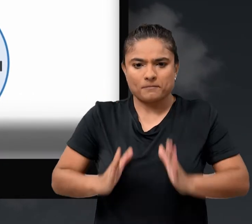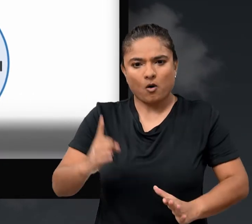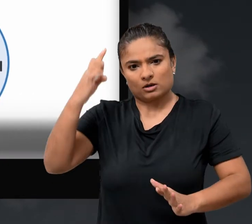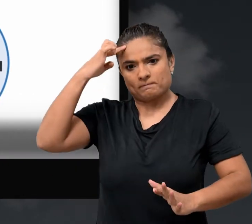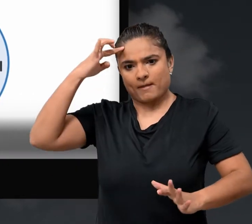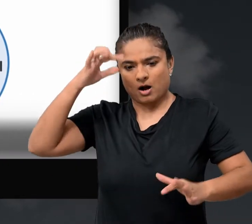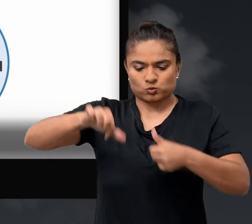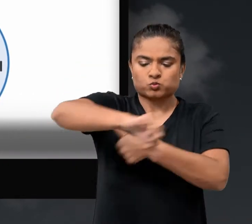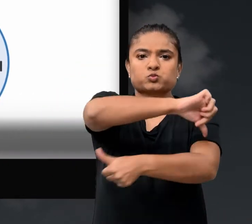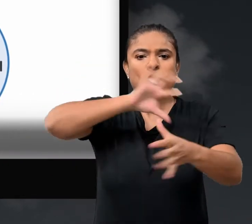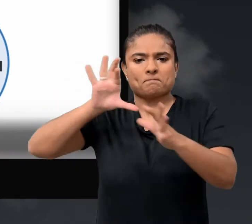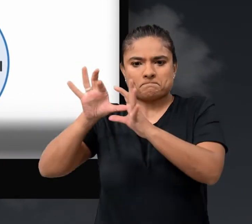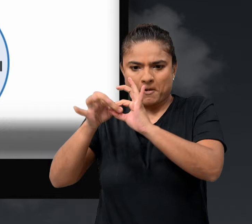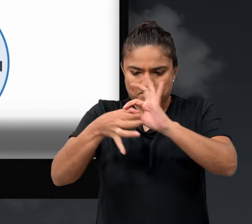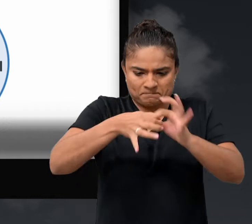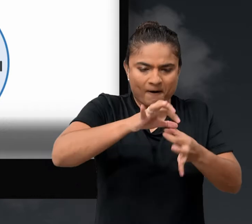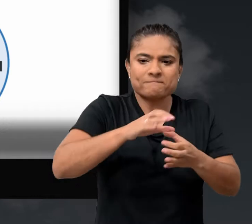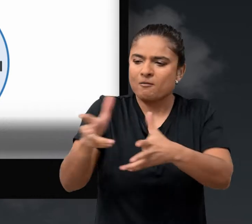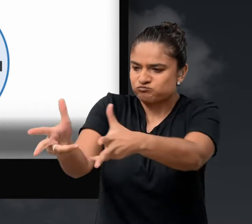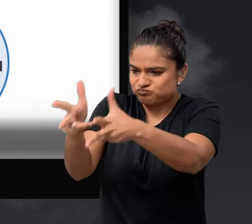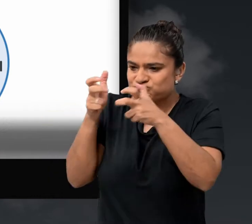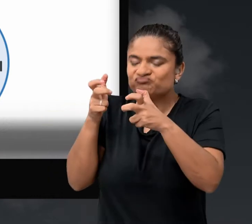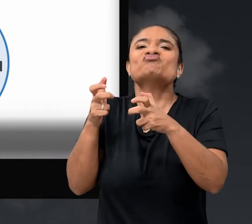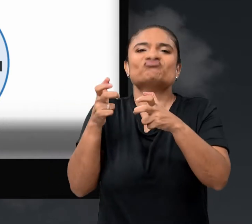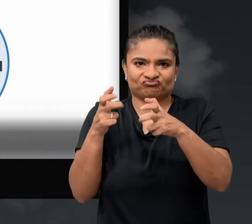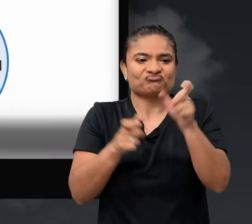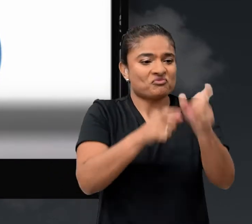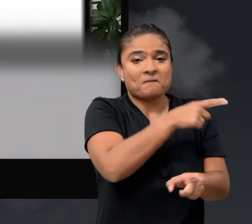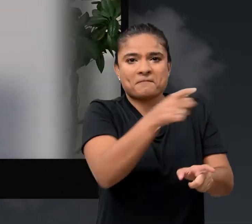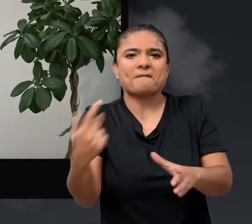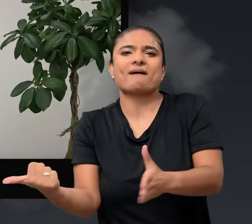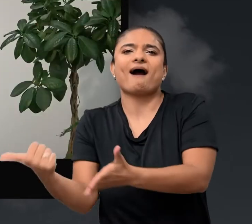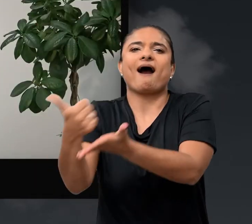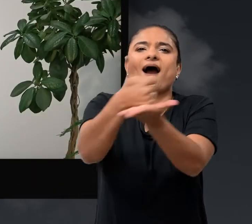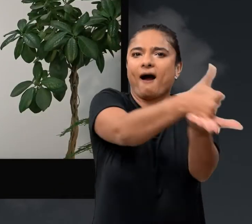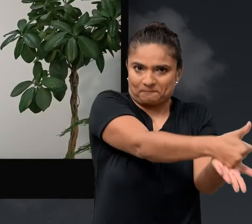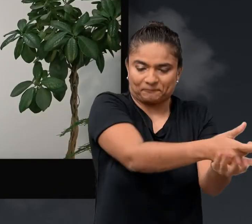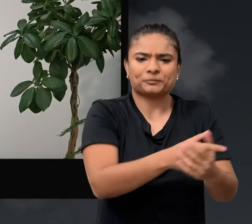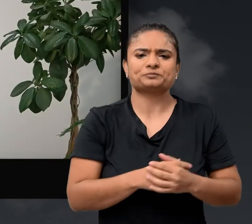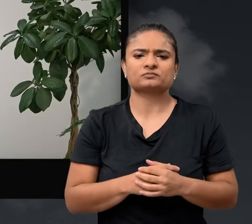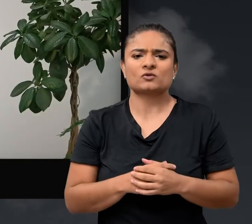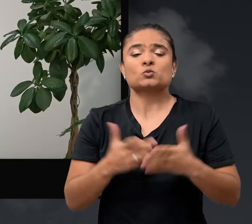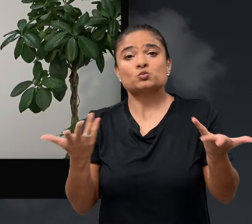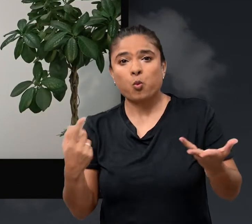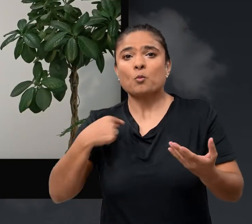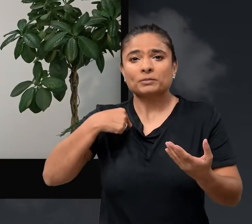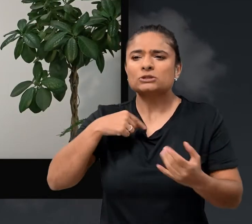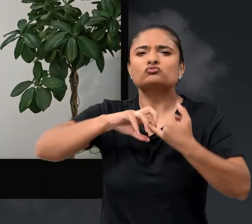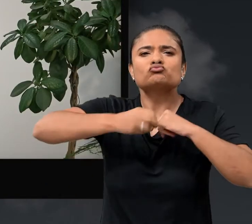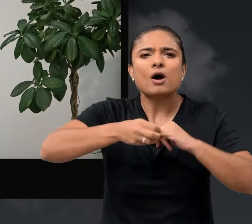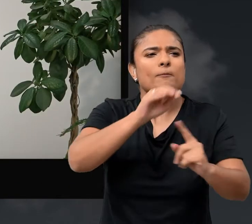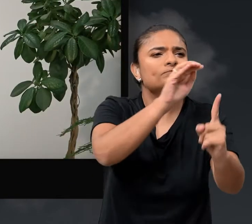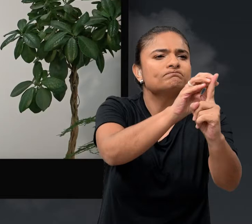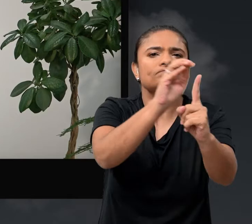model and adopting that approach. So I try where I